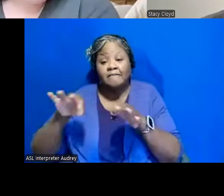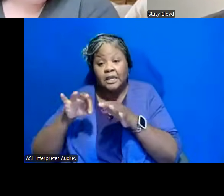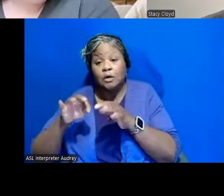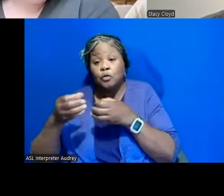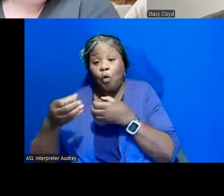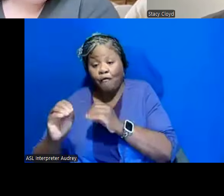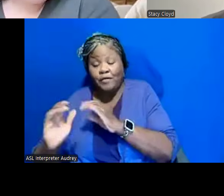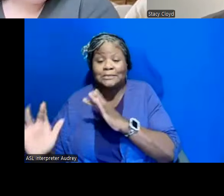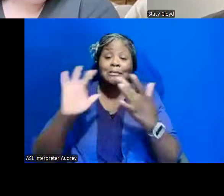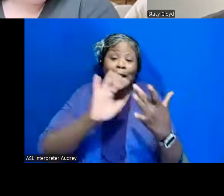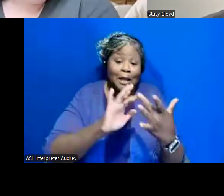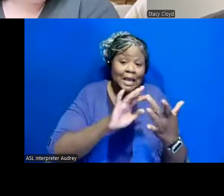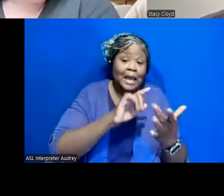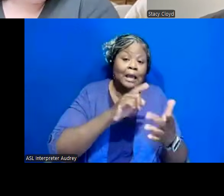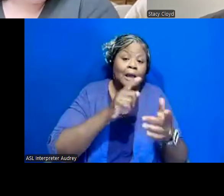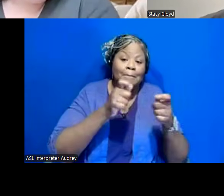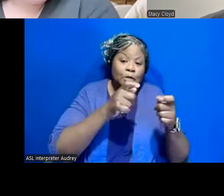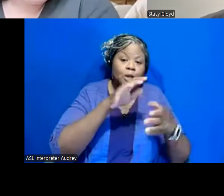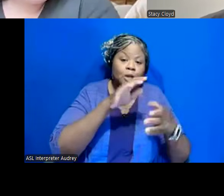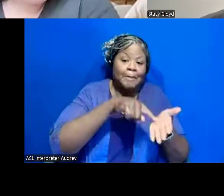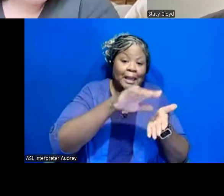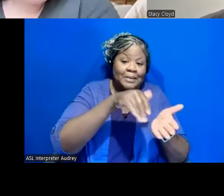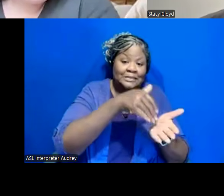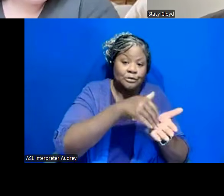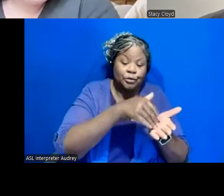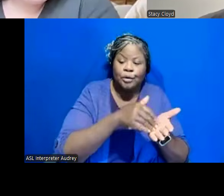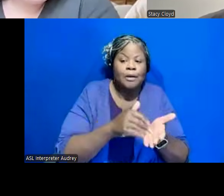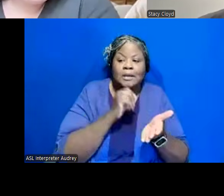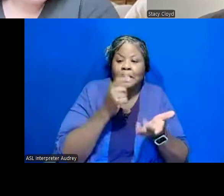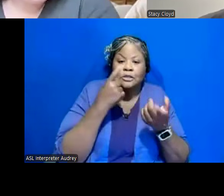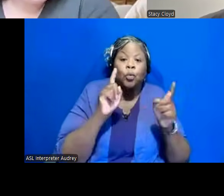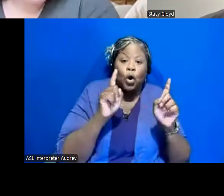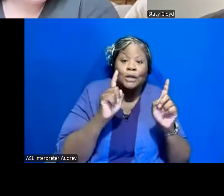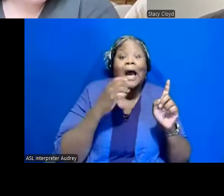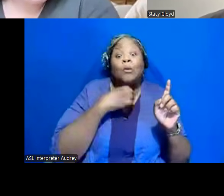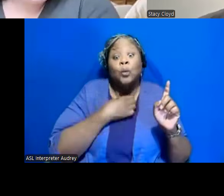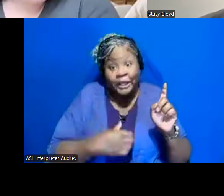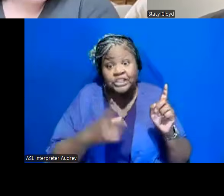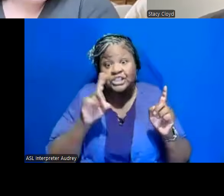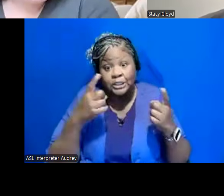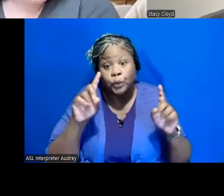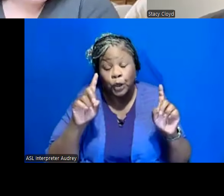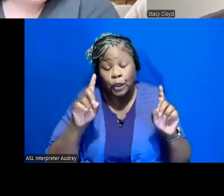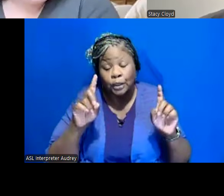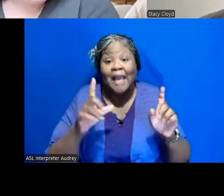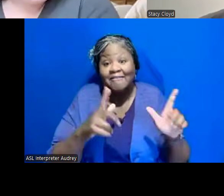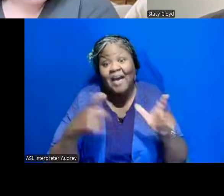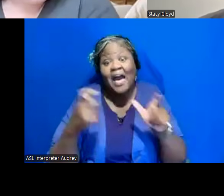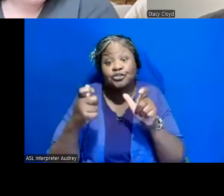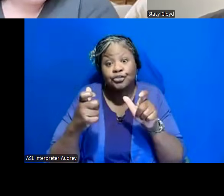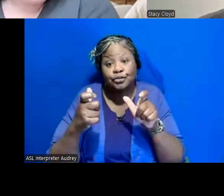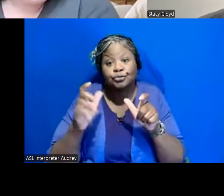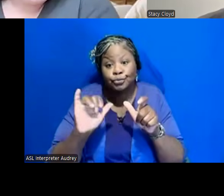the manager of a payment center. It does not always work. I wish it worked more than it did, and I wish that it worked faster than it